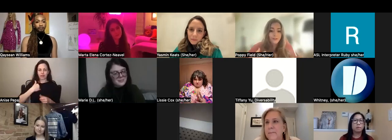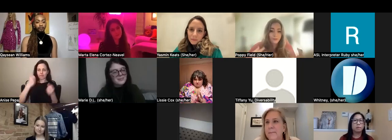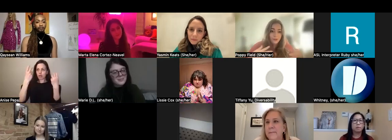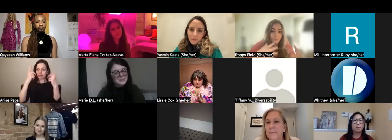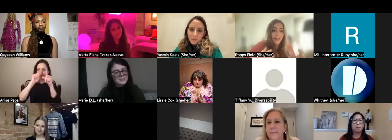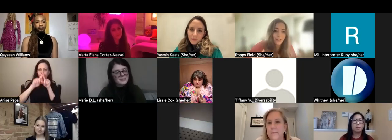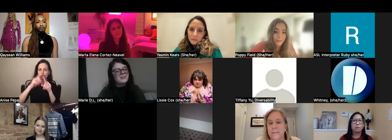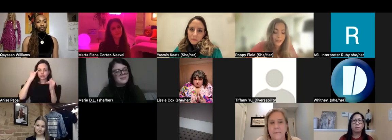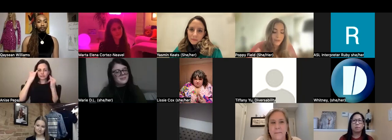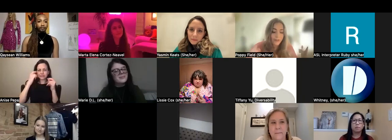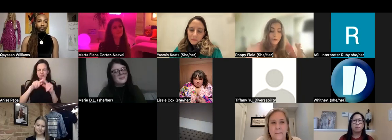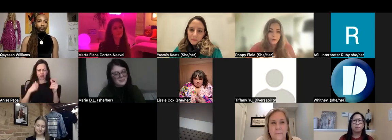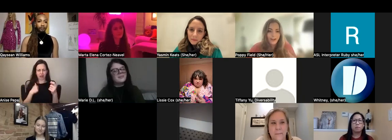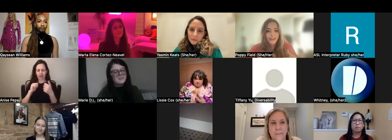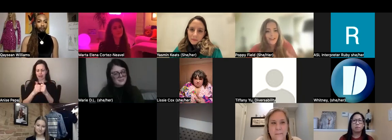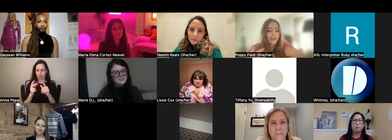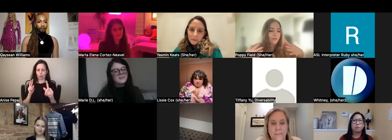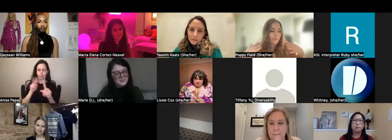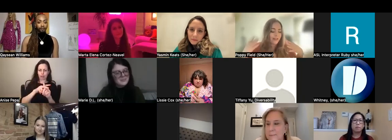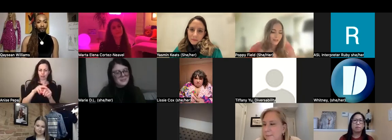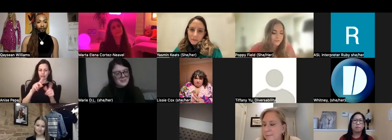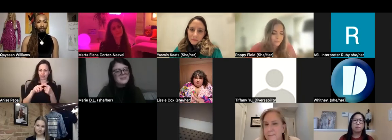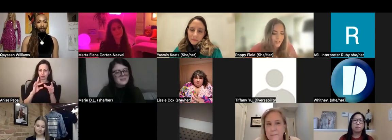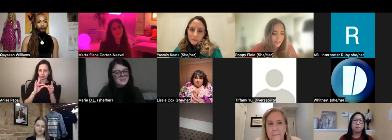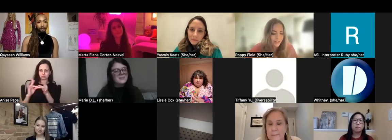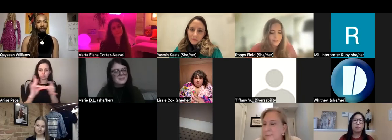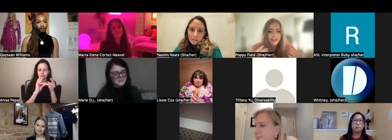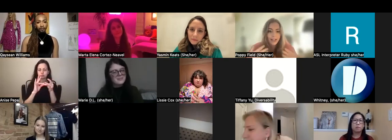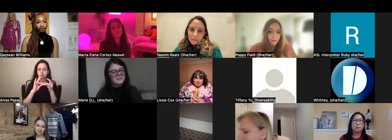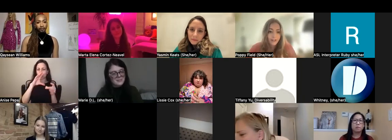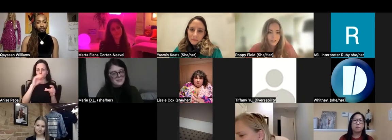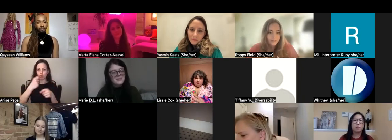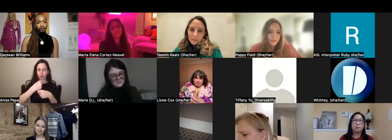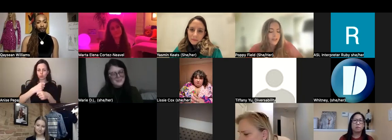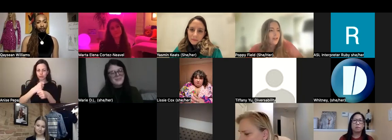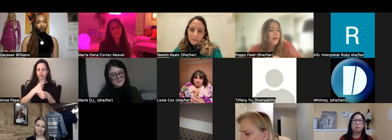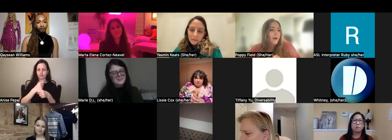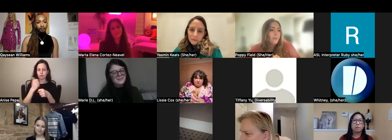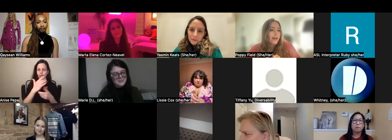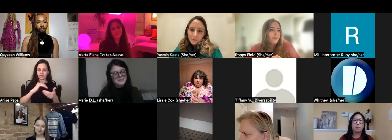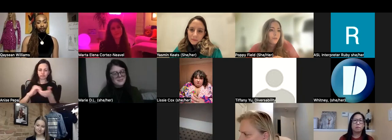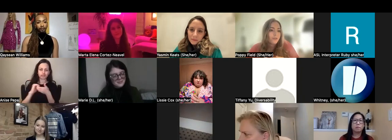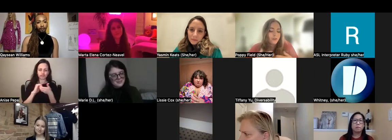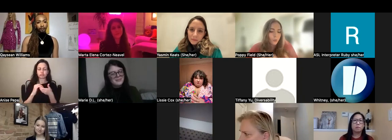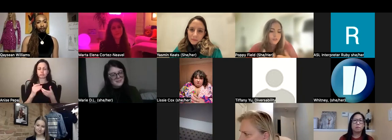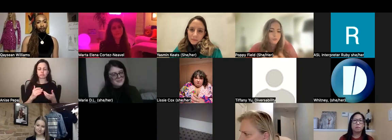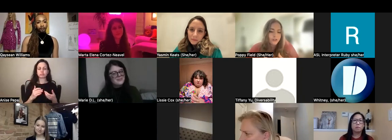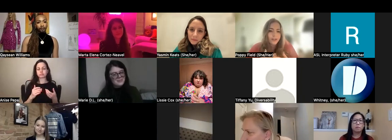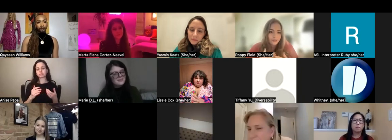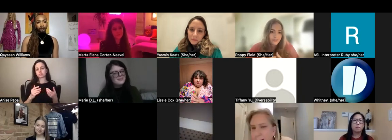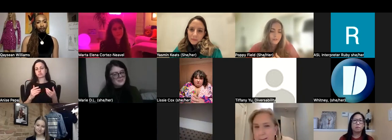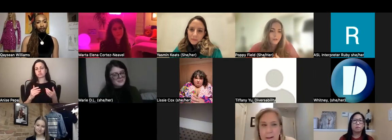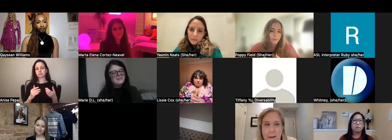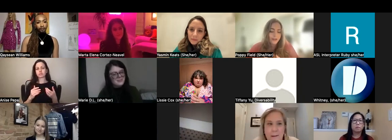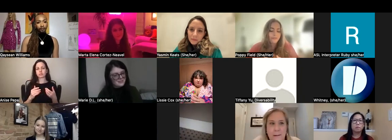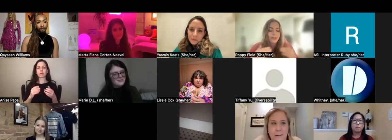know how to always apply them. And then we co-create and we learn from each other, and it's that collaboration. And then obviously always